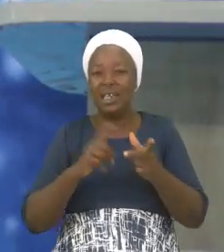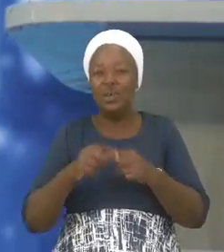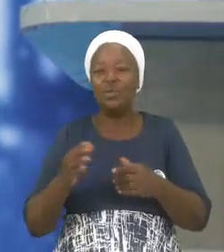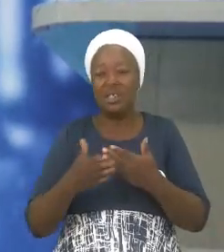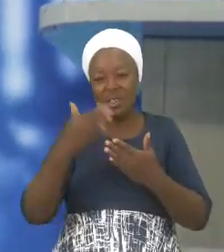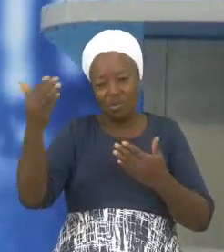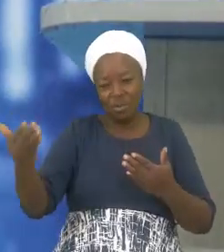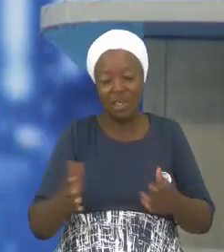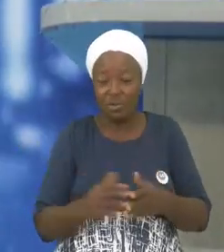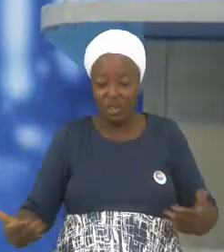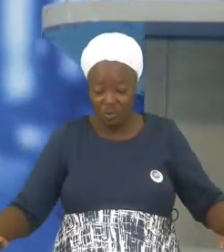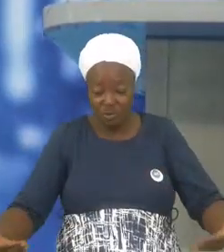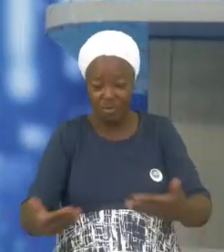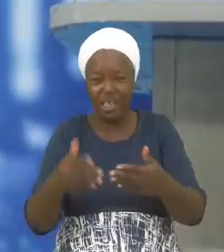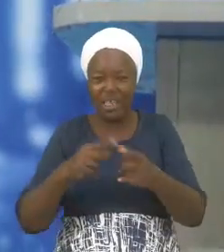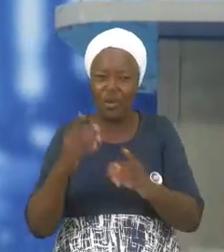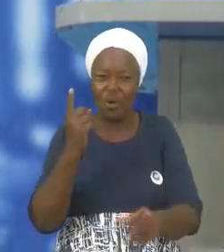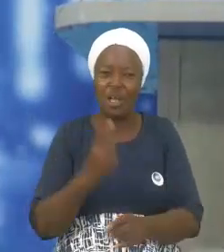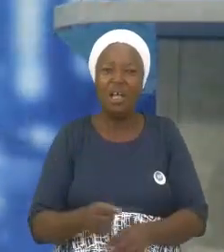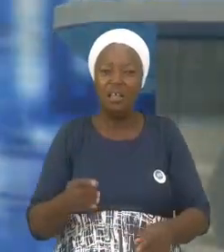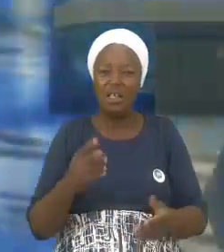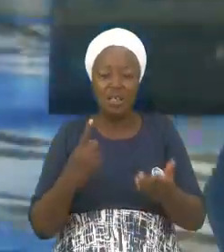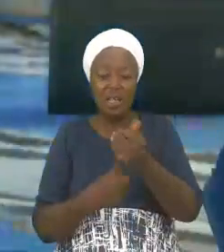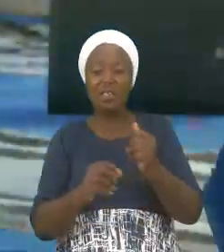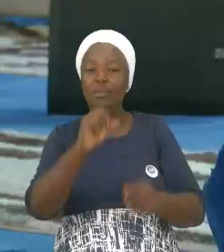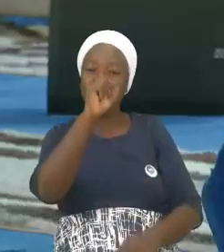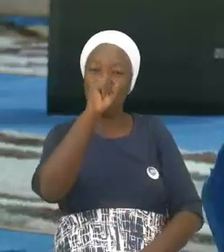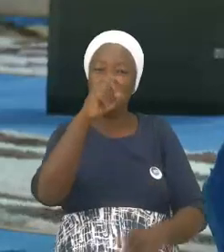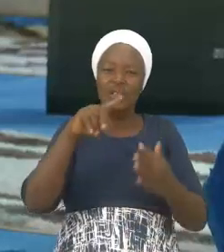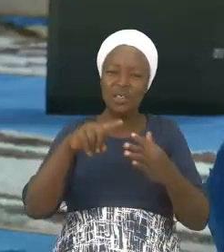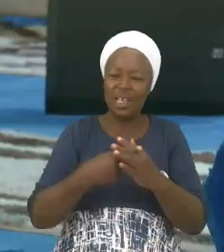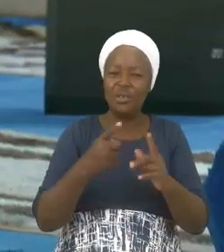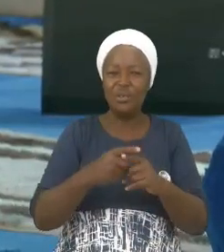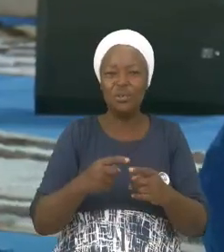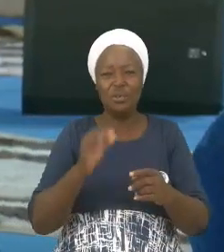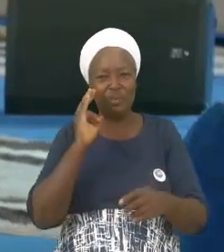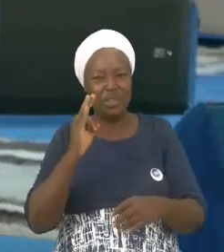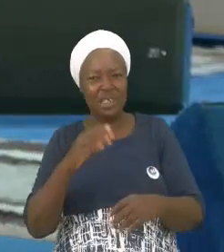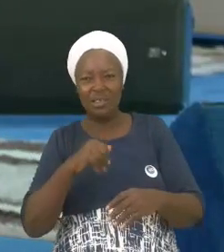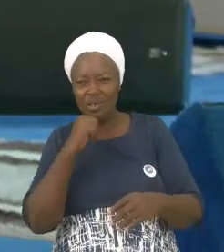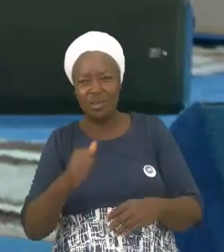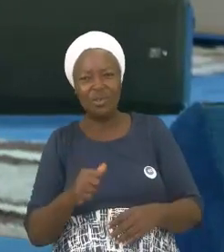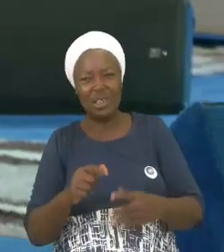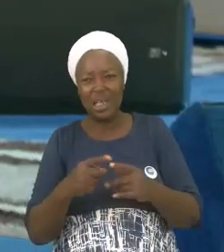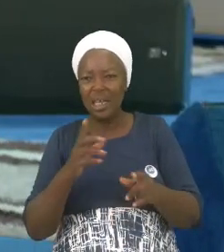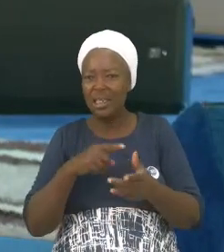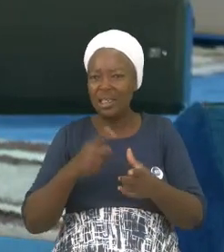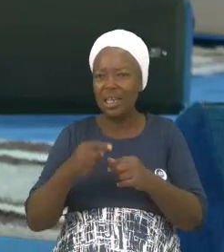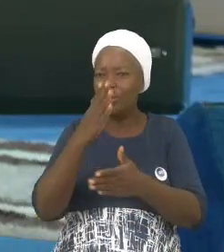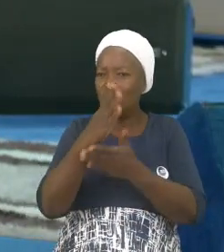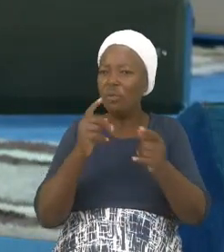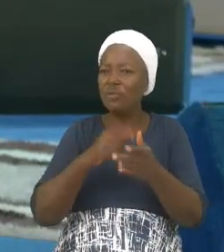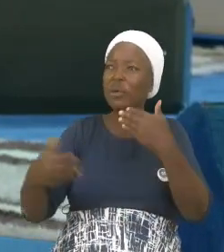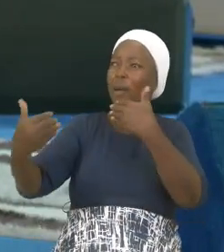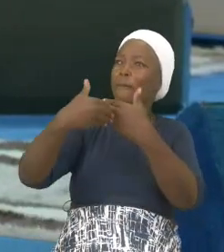was starting to preach. I'd not really started, but just introducing the message. And somebody from the back of the hall,